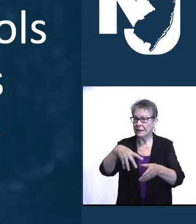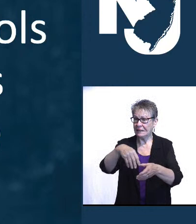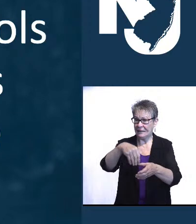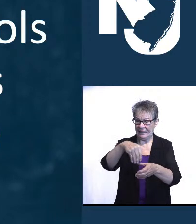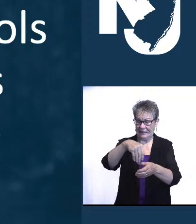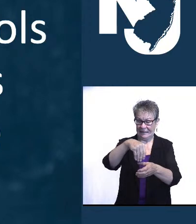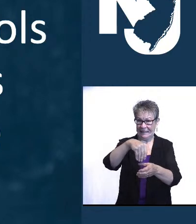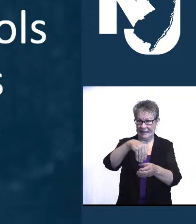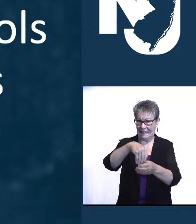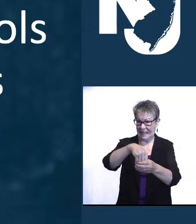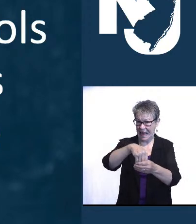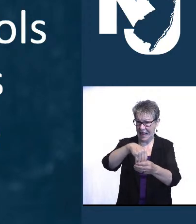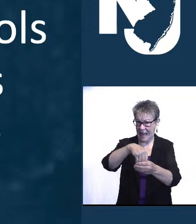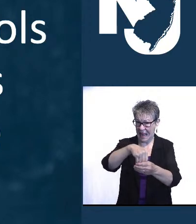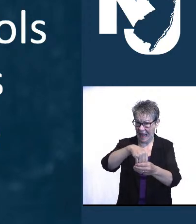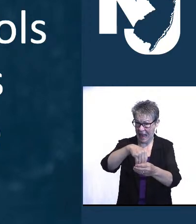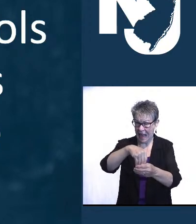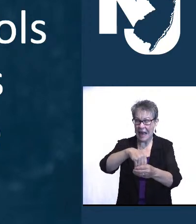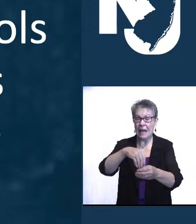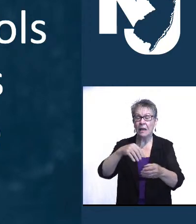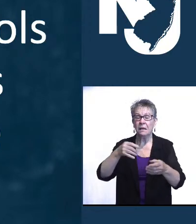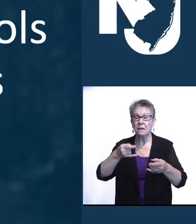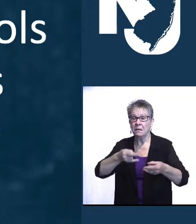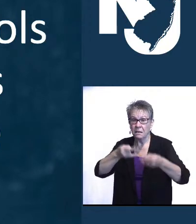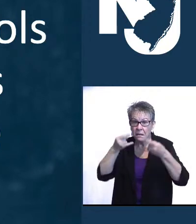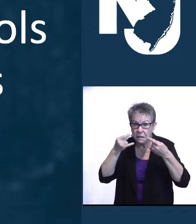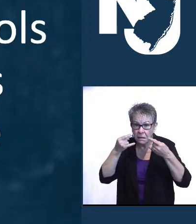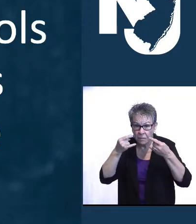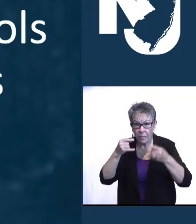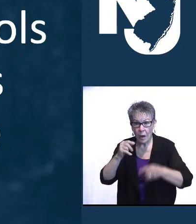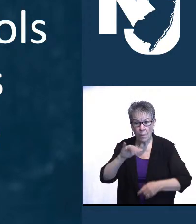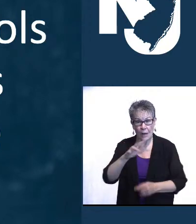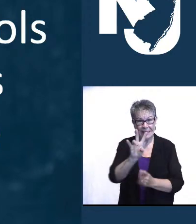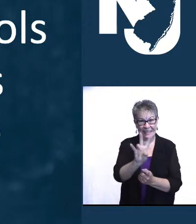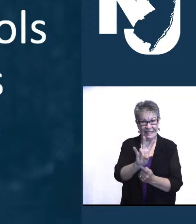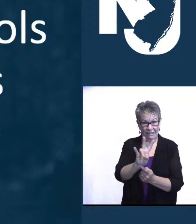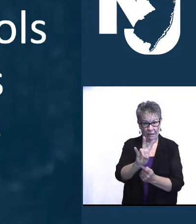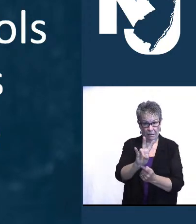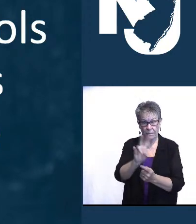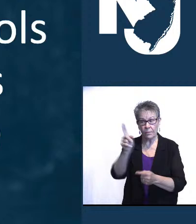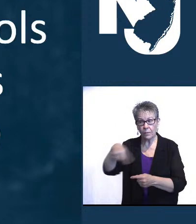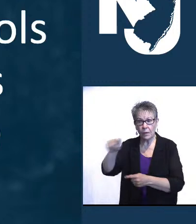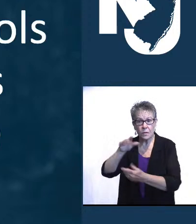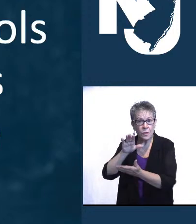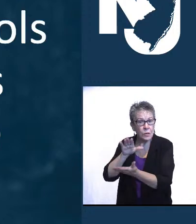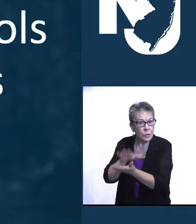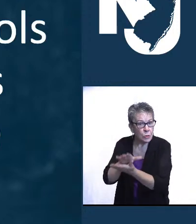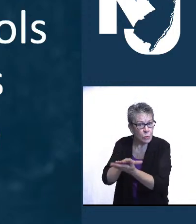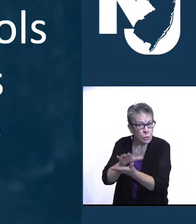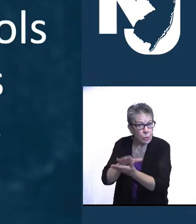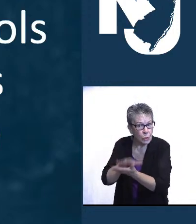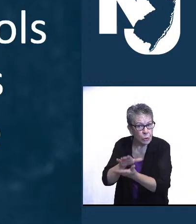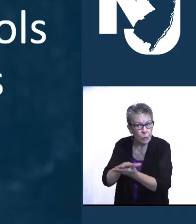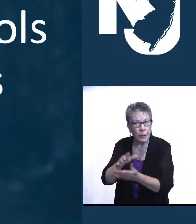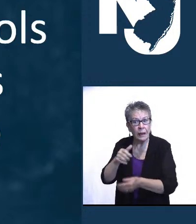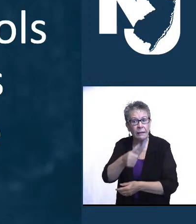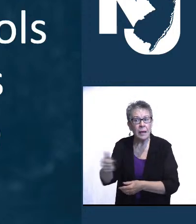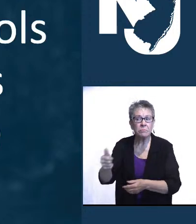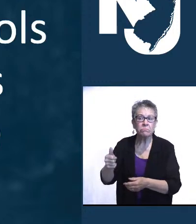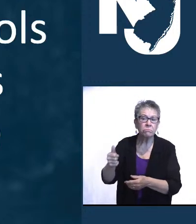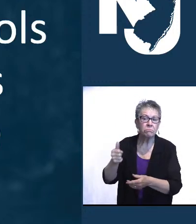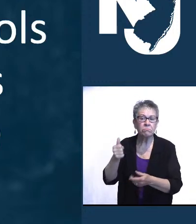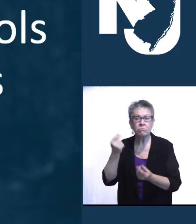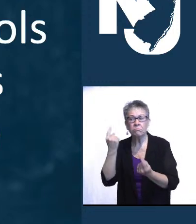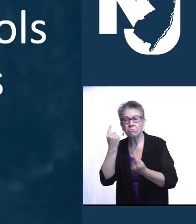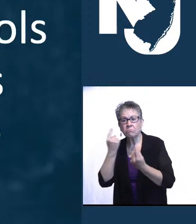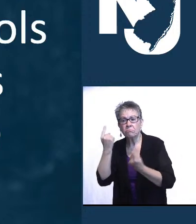district leaders to maintain and enforce such a policy within their schools, or any private child care provider from maintaining